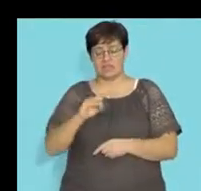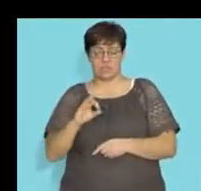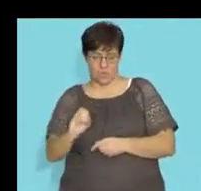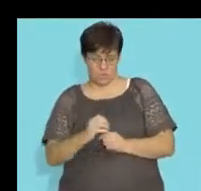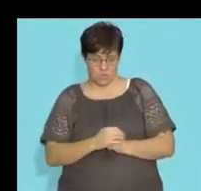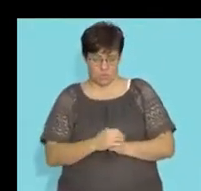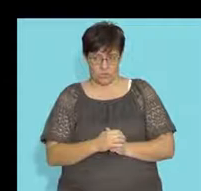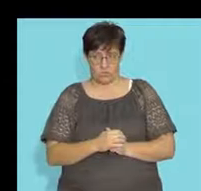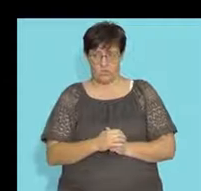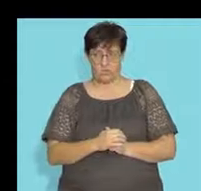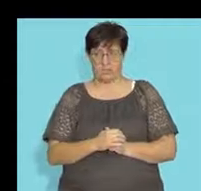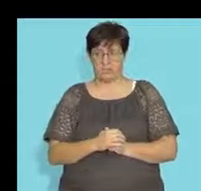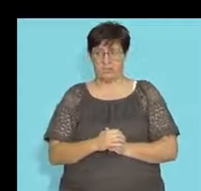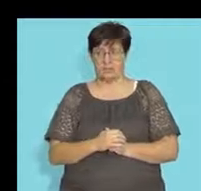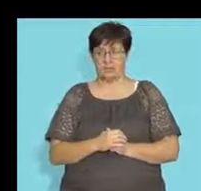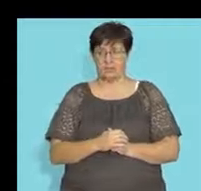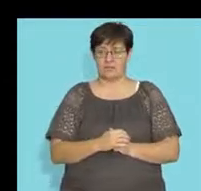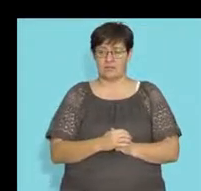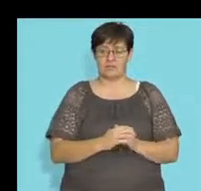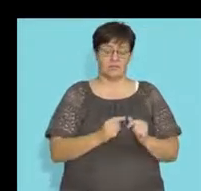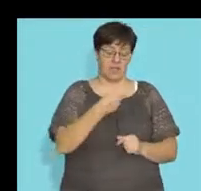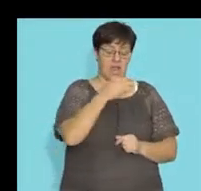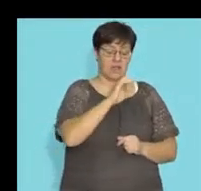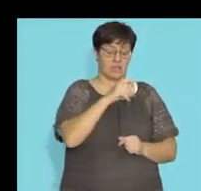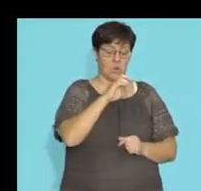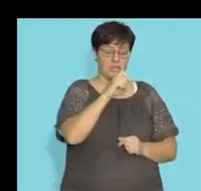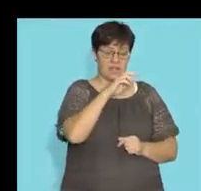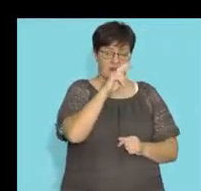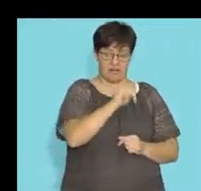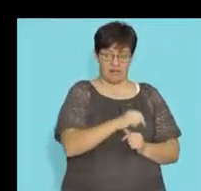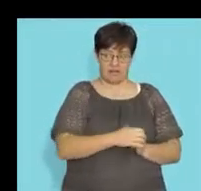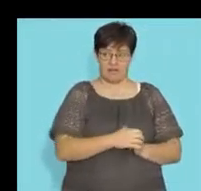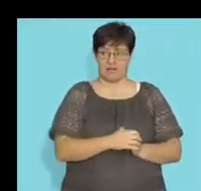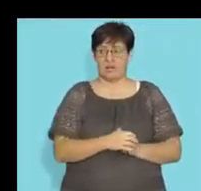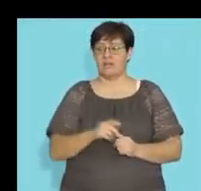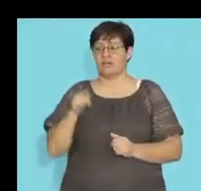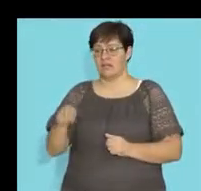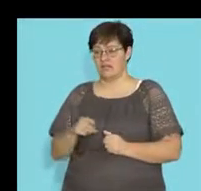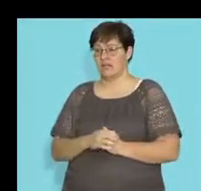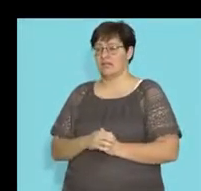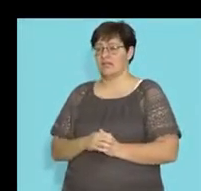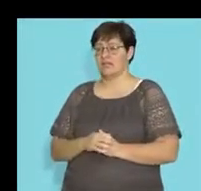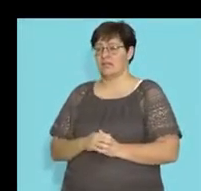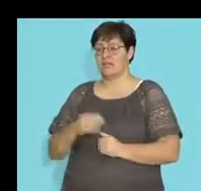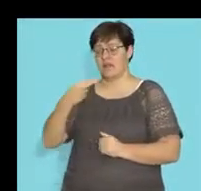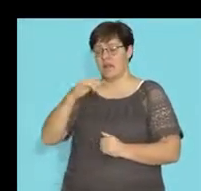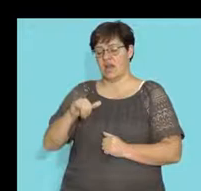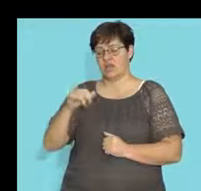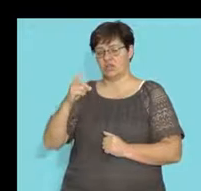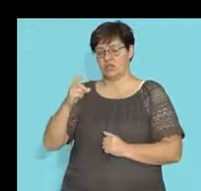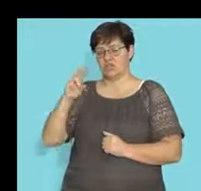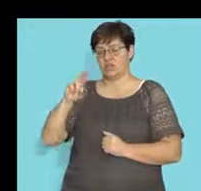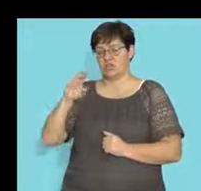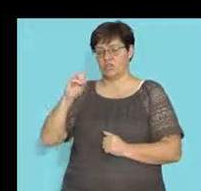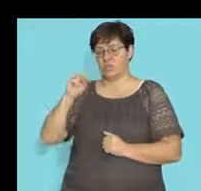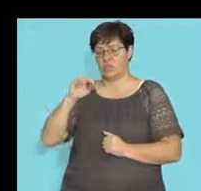ions and hydroxyl ions. So this is the hydroxyl ion and this